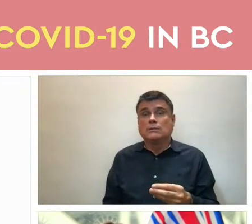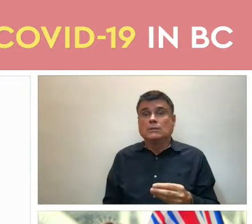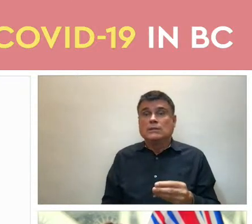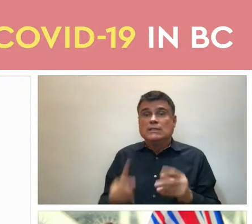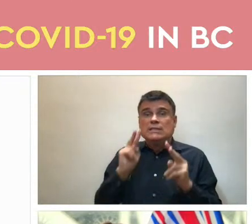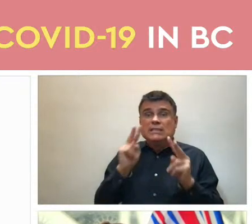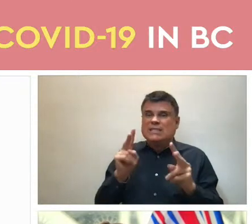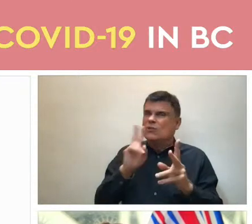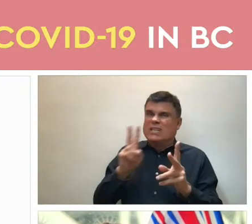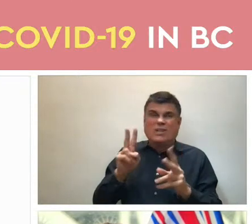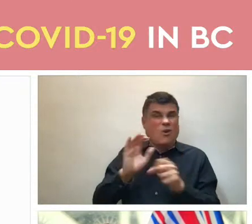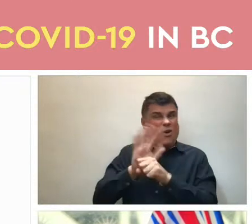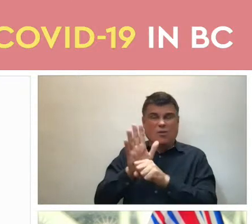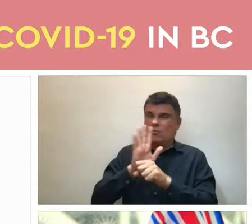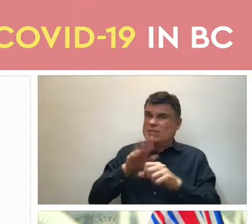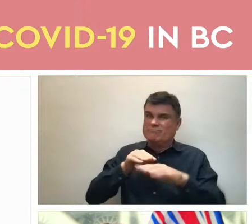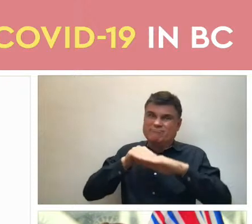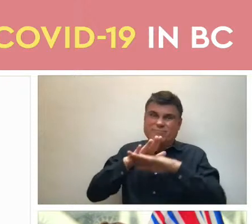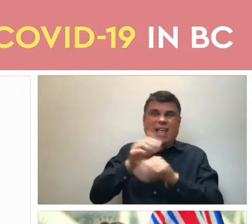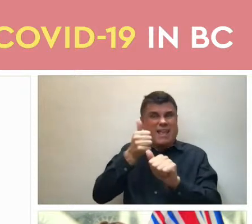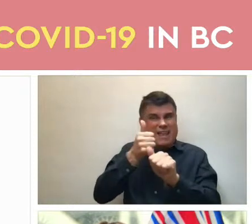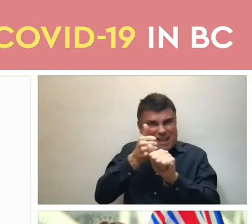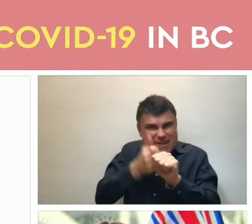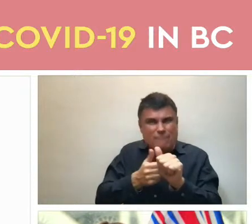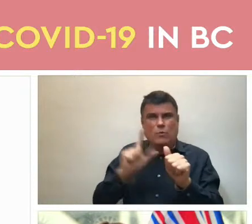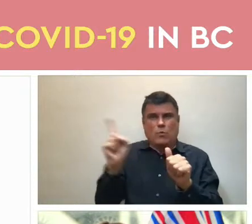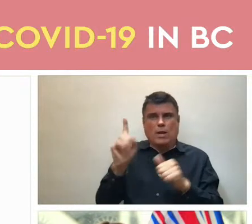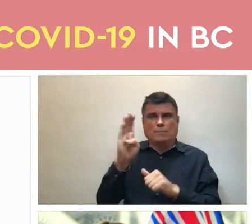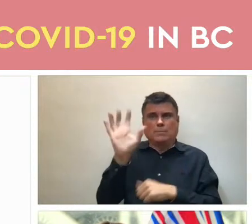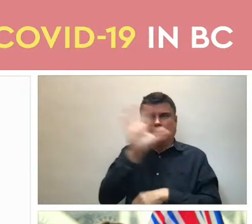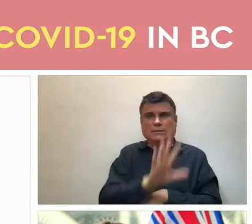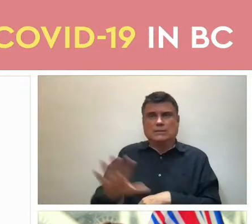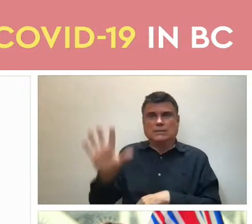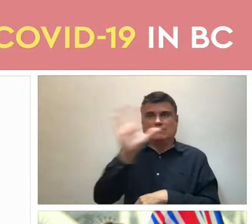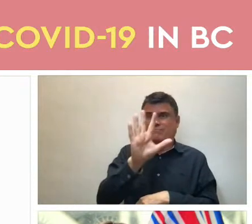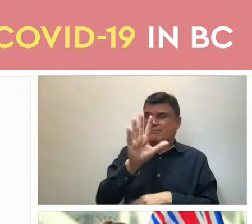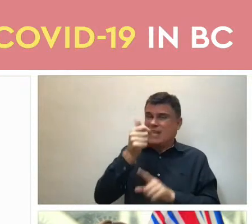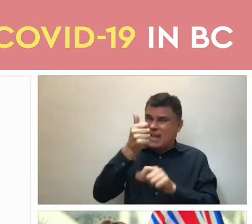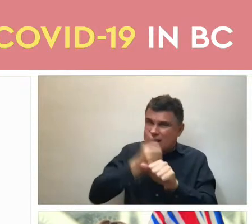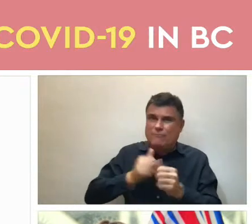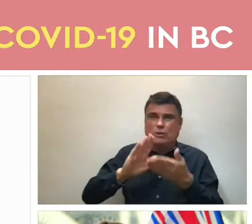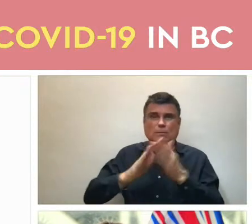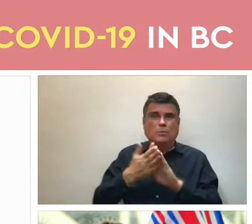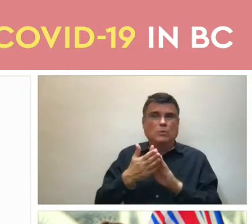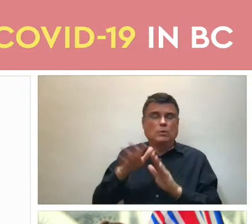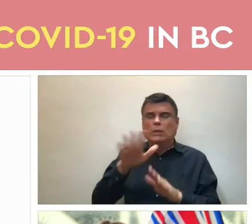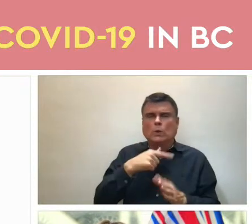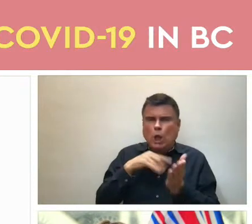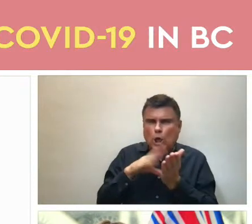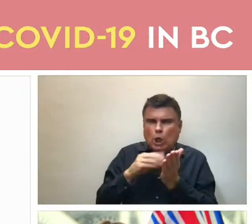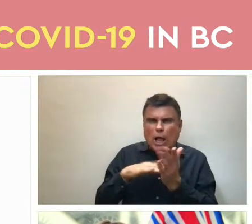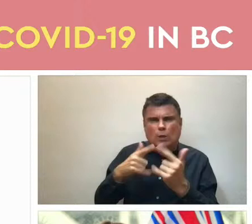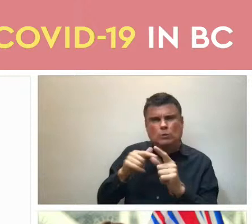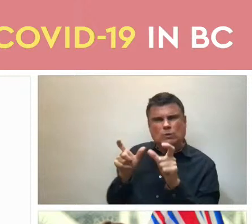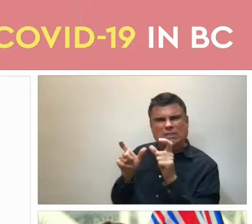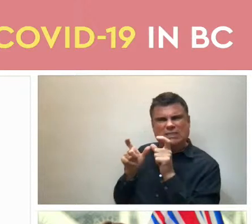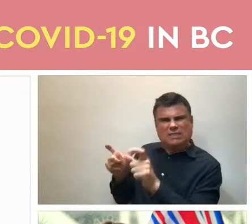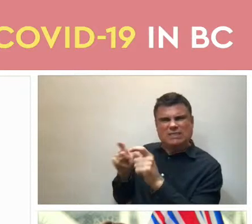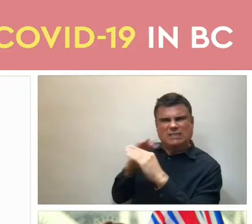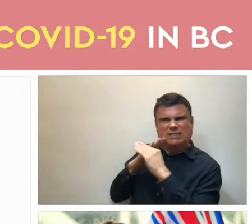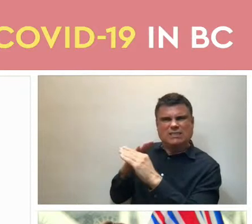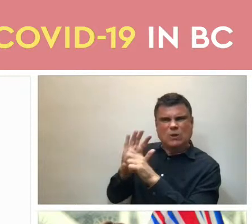our community and that we are learning the important things that we can do to protect ourselves from illness, protect ourselves